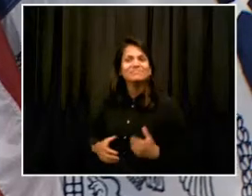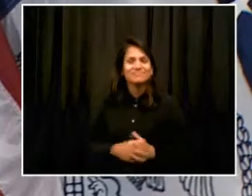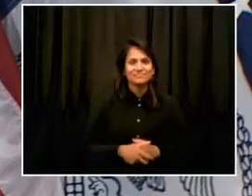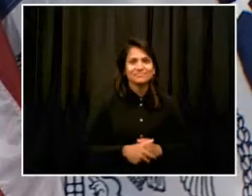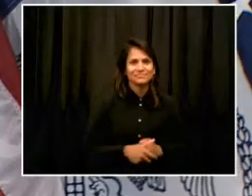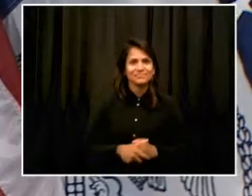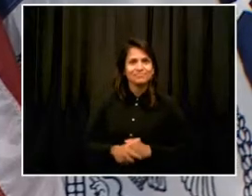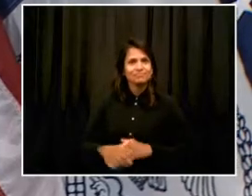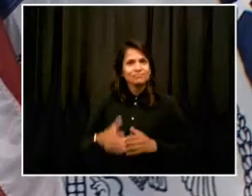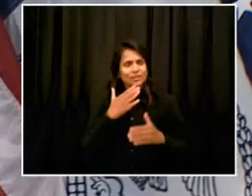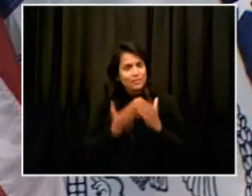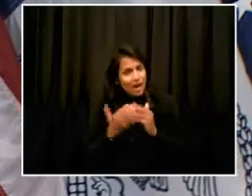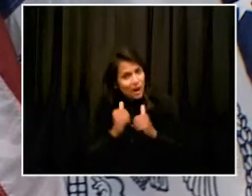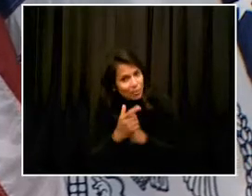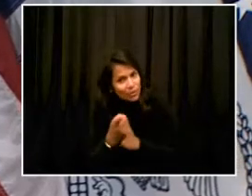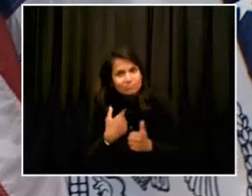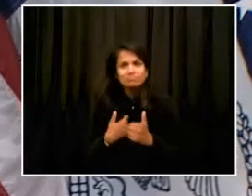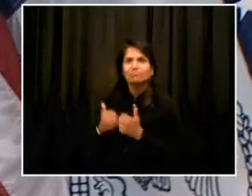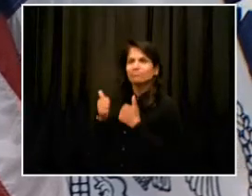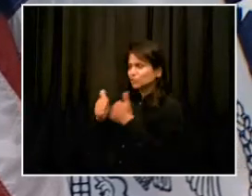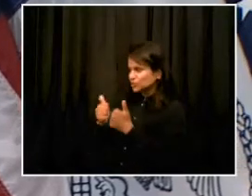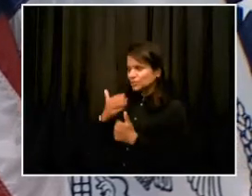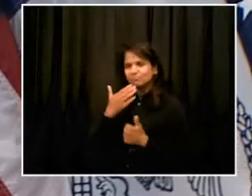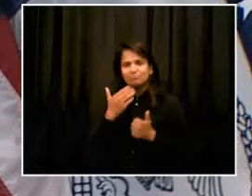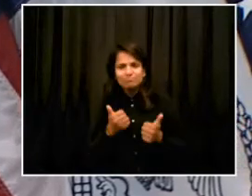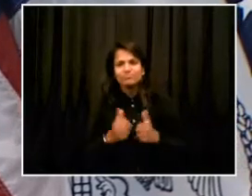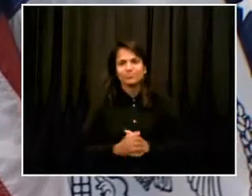more questions about the quarantine.